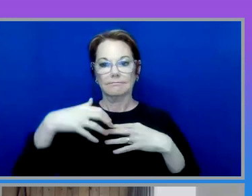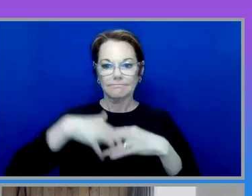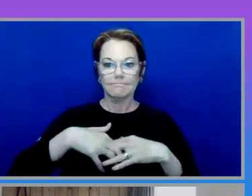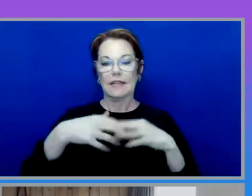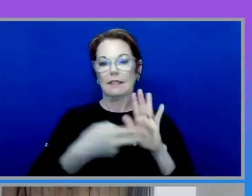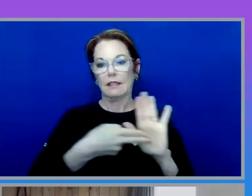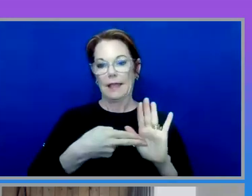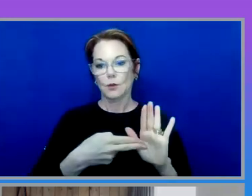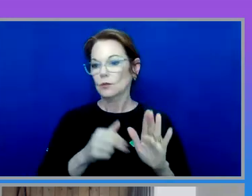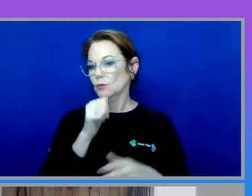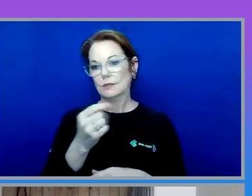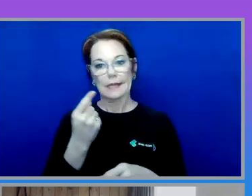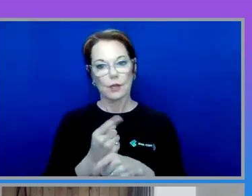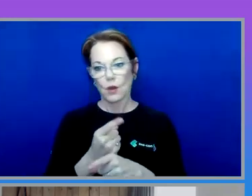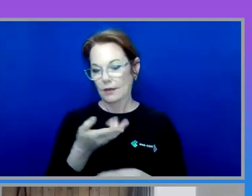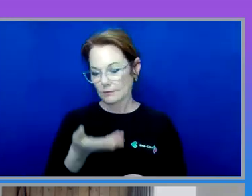correct.